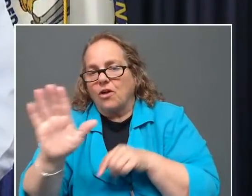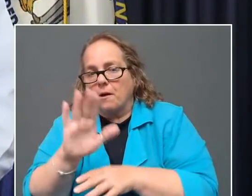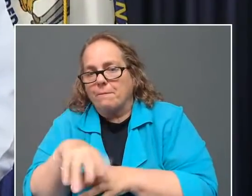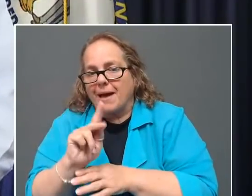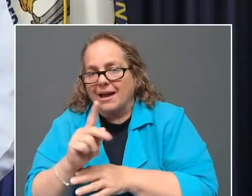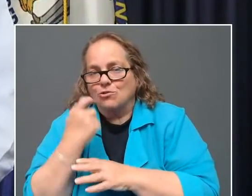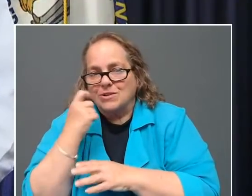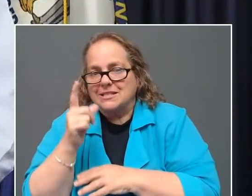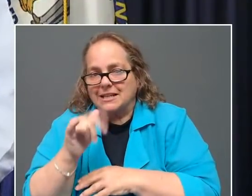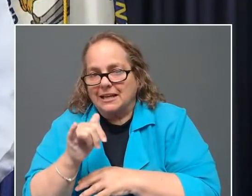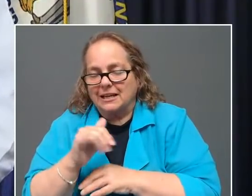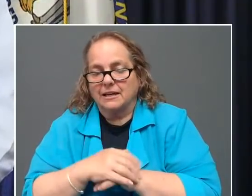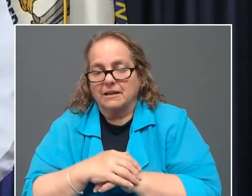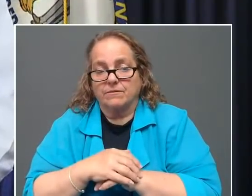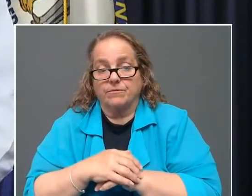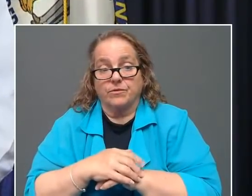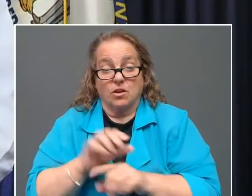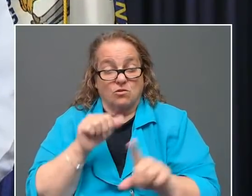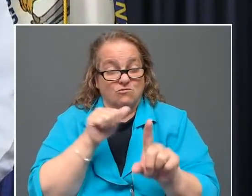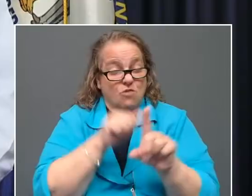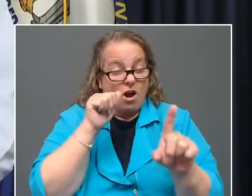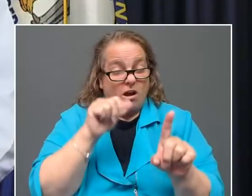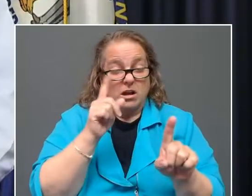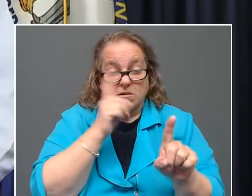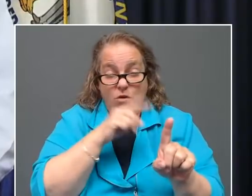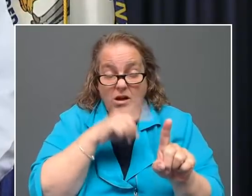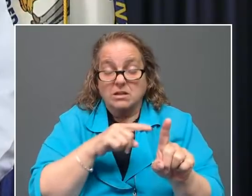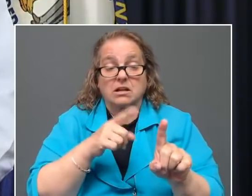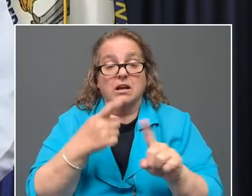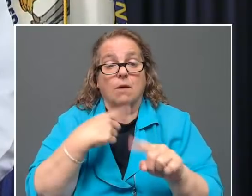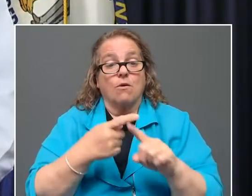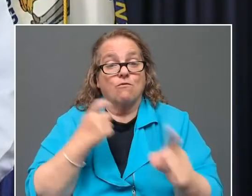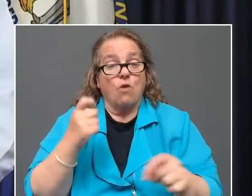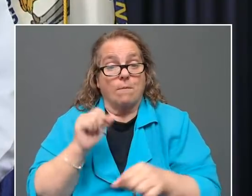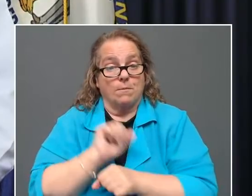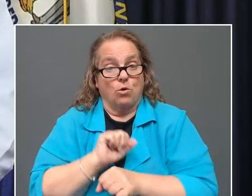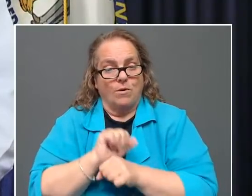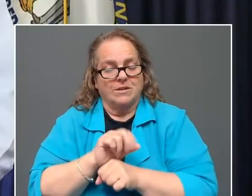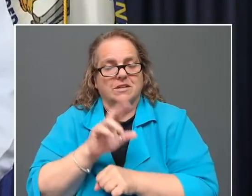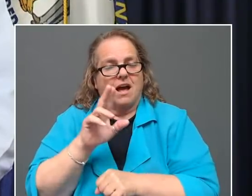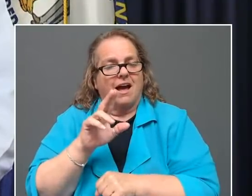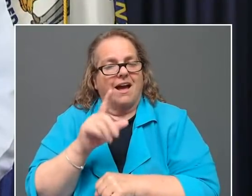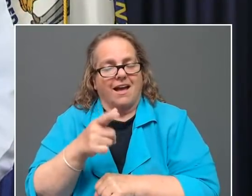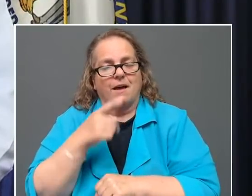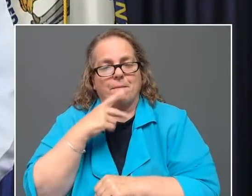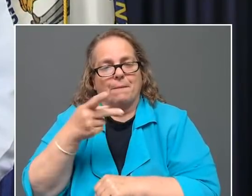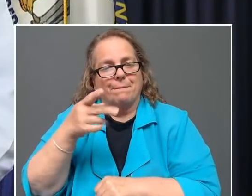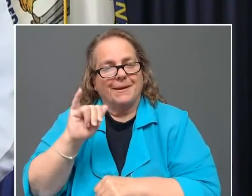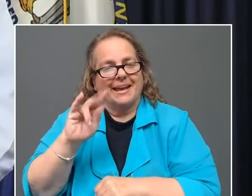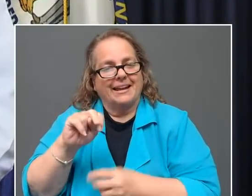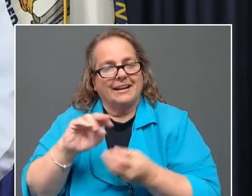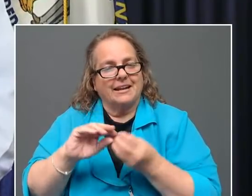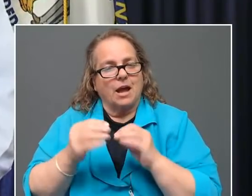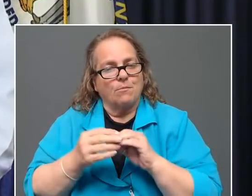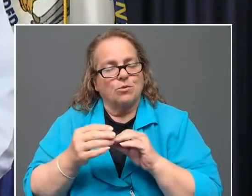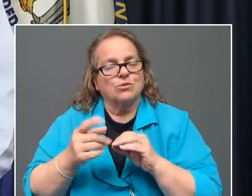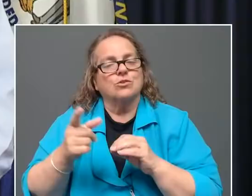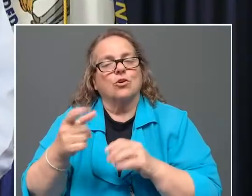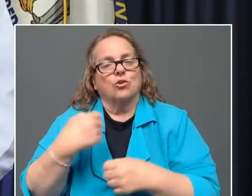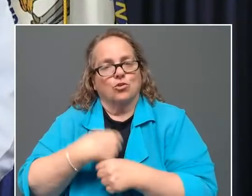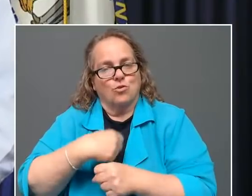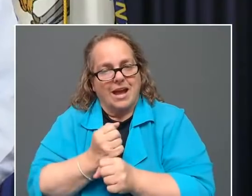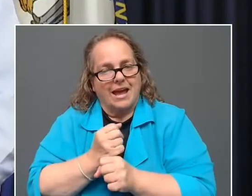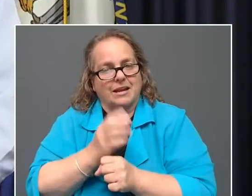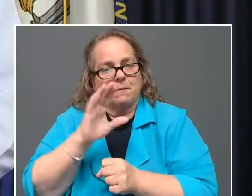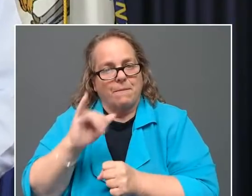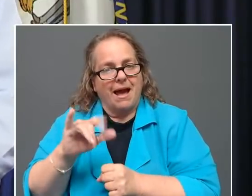activity occurs when criminals exploit unsophisticated PIN numbers created by claimants used in conjunction with publicly available information